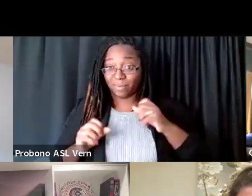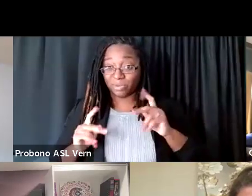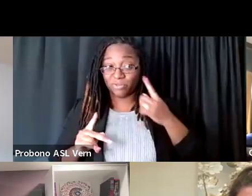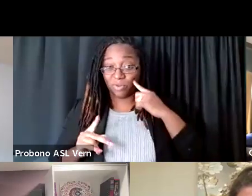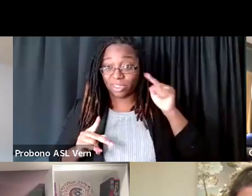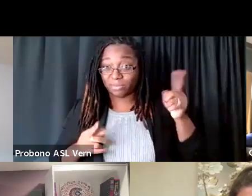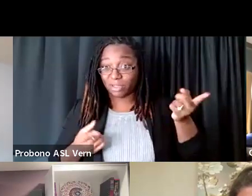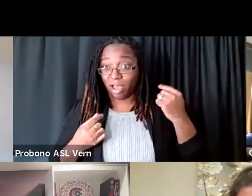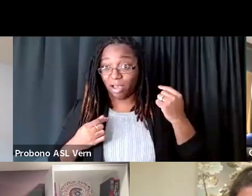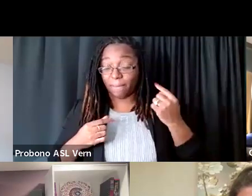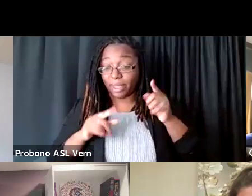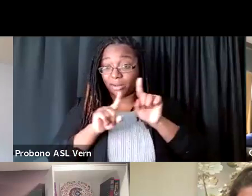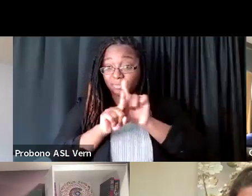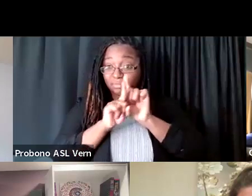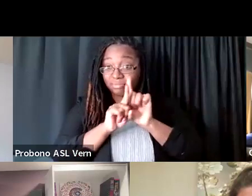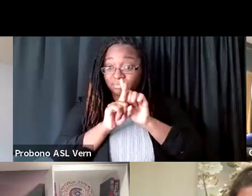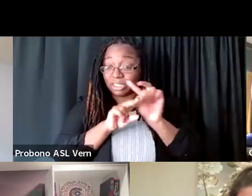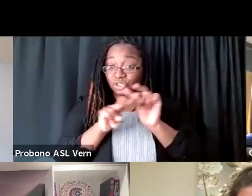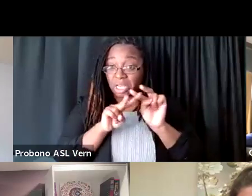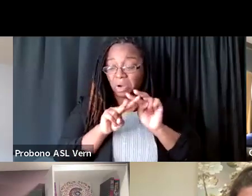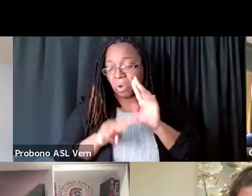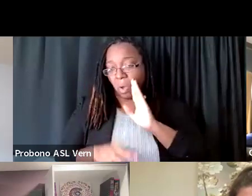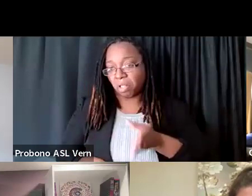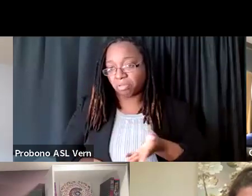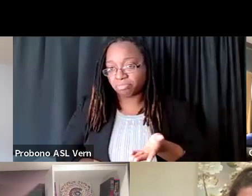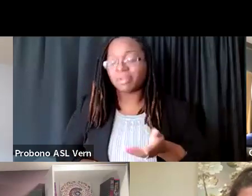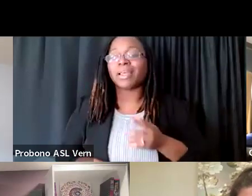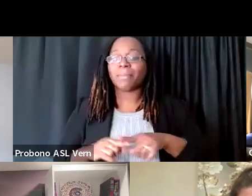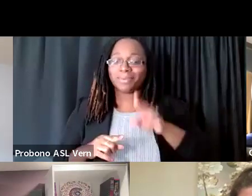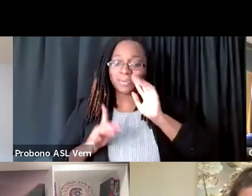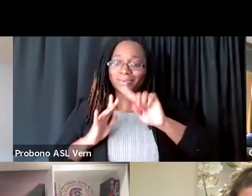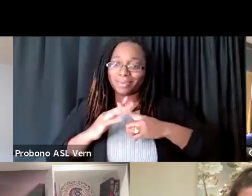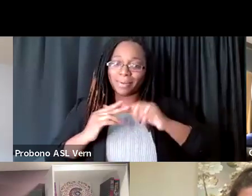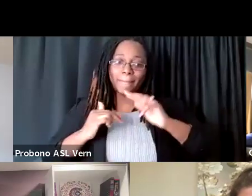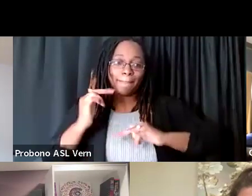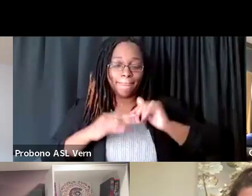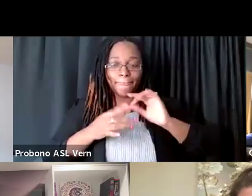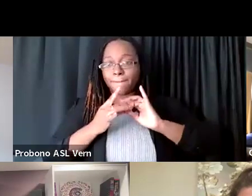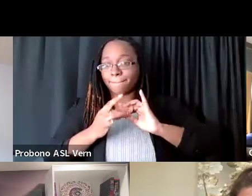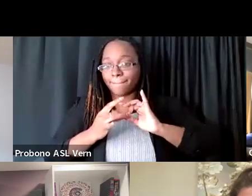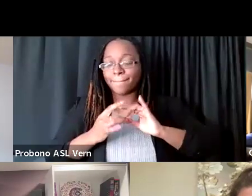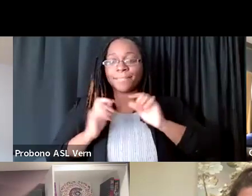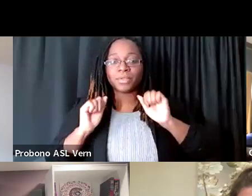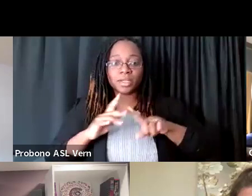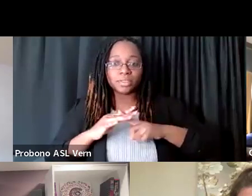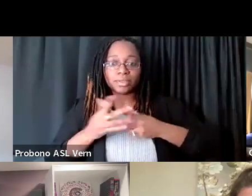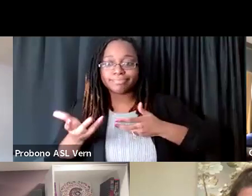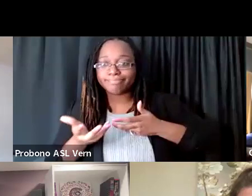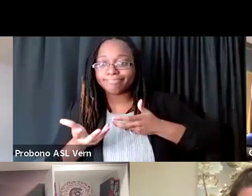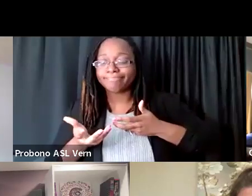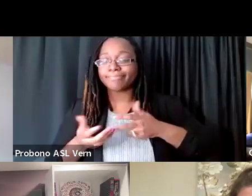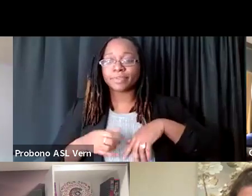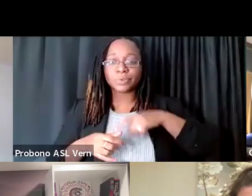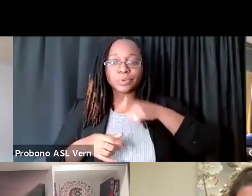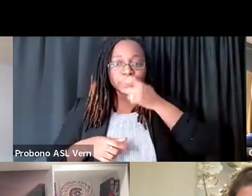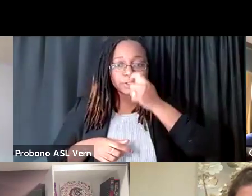I will. But also you'll start to build relationships in those groups where you can start to talk to people about, hey, I'm interested in